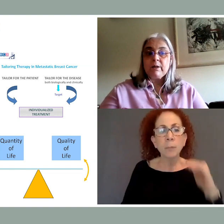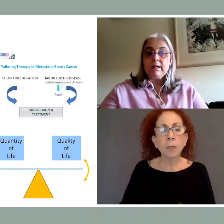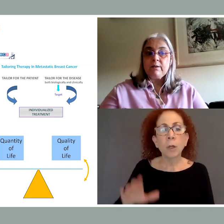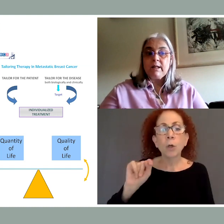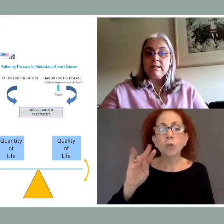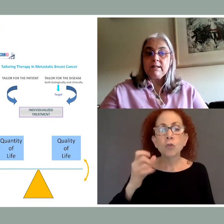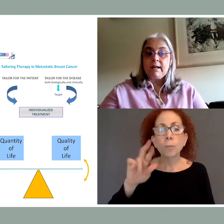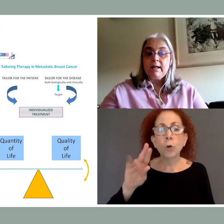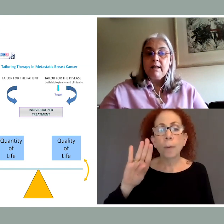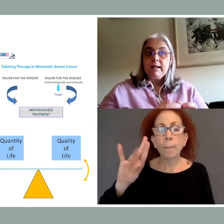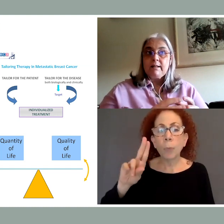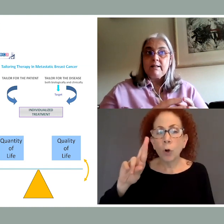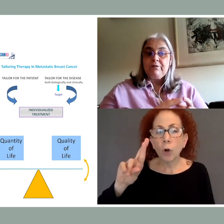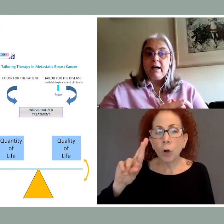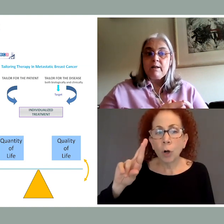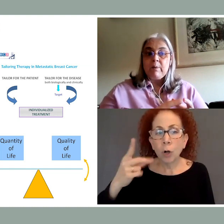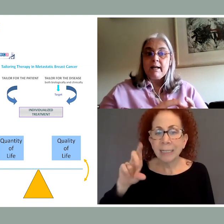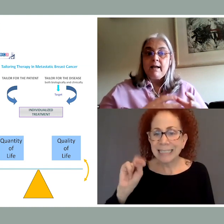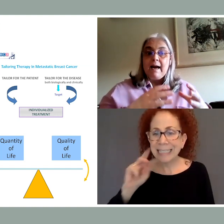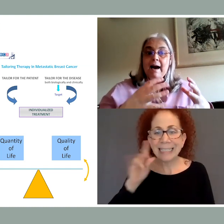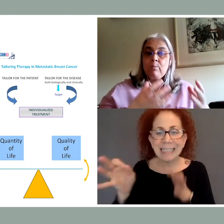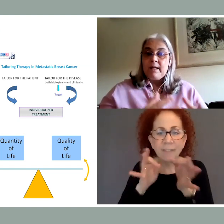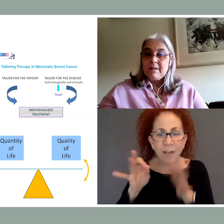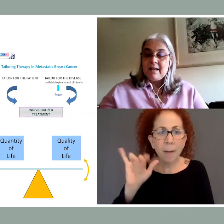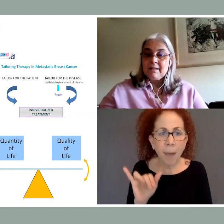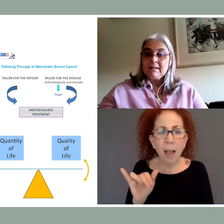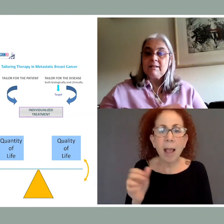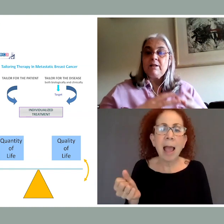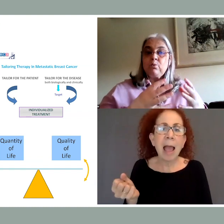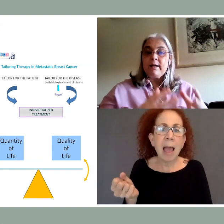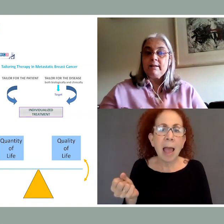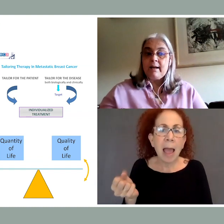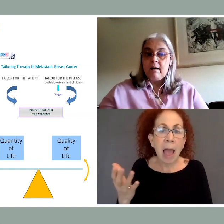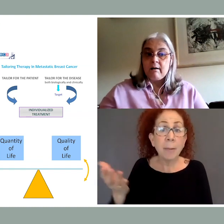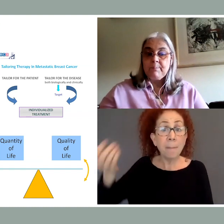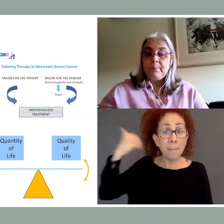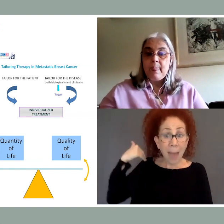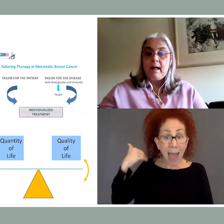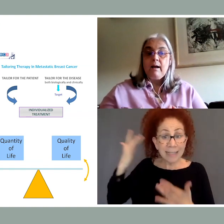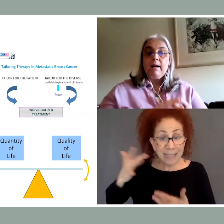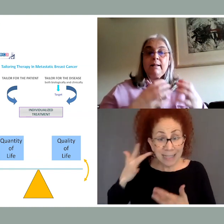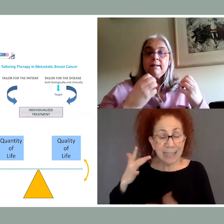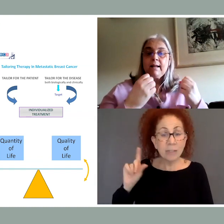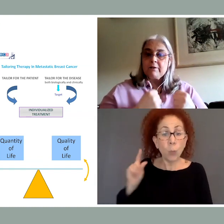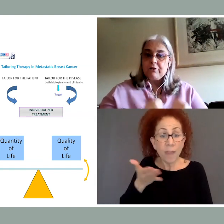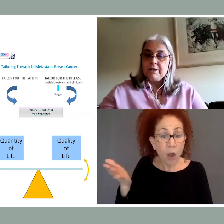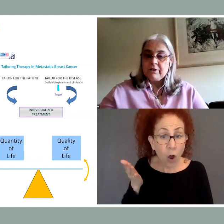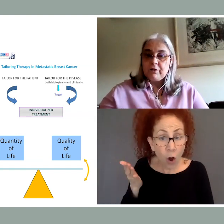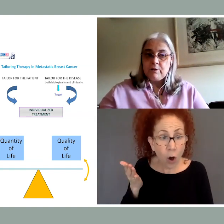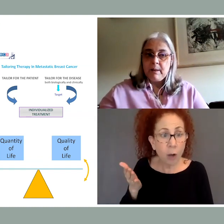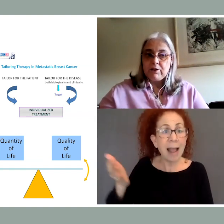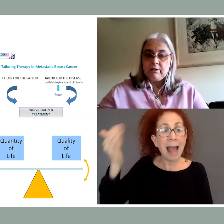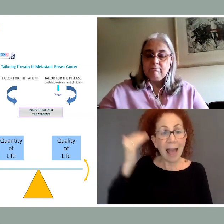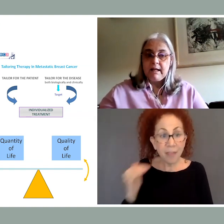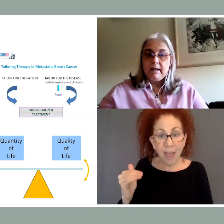Tumor burden, we can say, is defined by how many metastases, where they are, and then characteristics